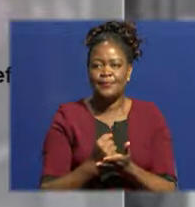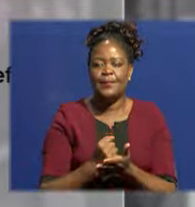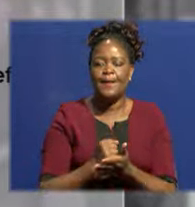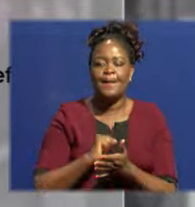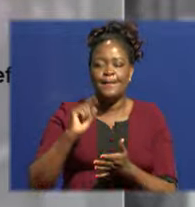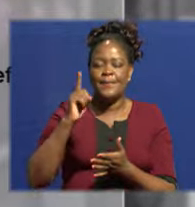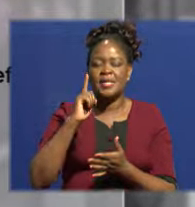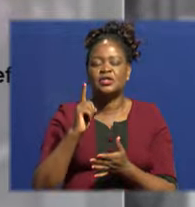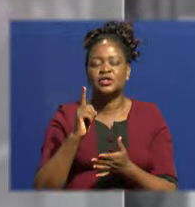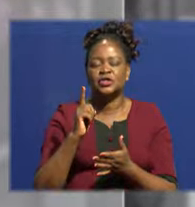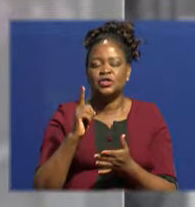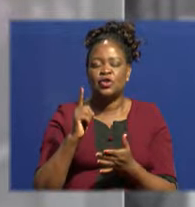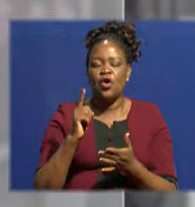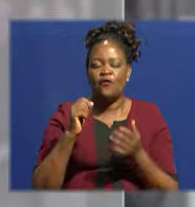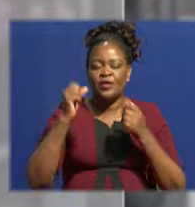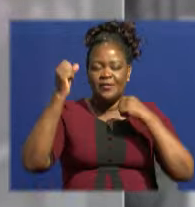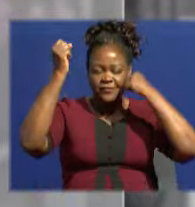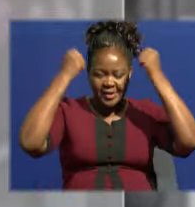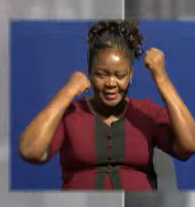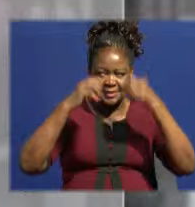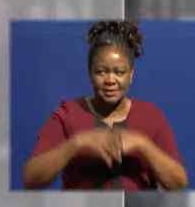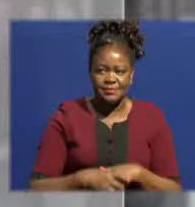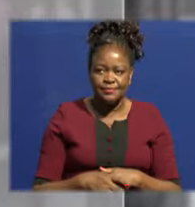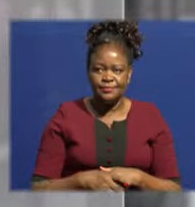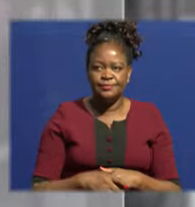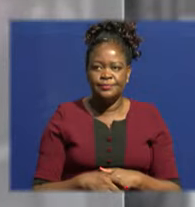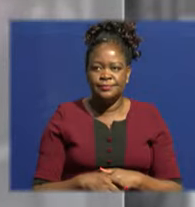to the Ministry of Defense.